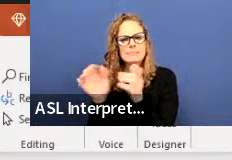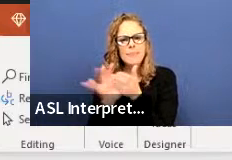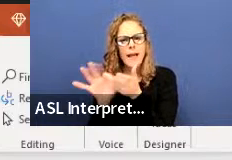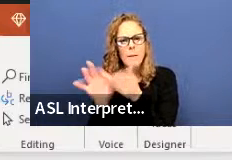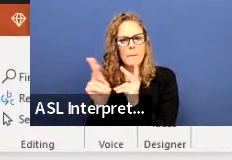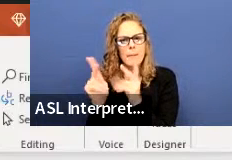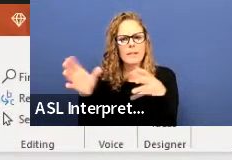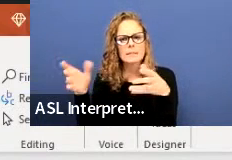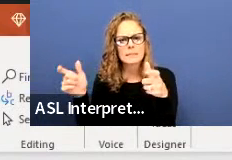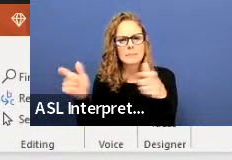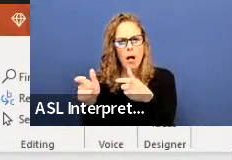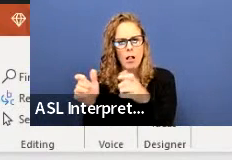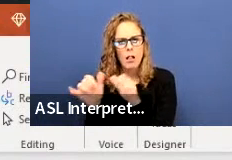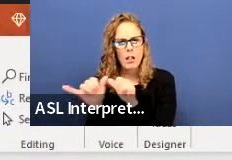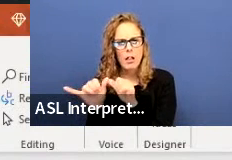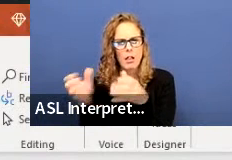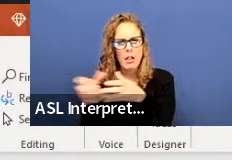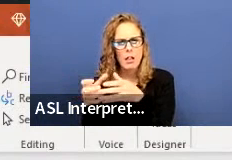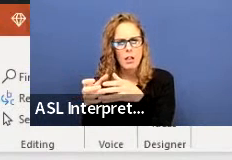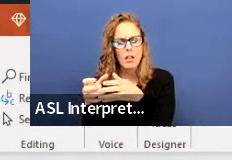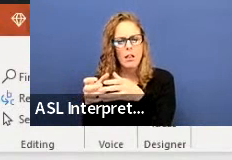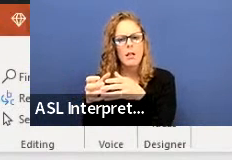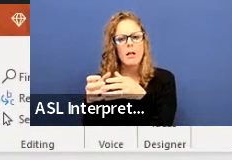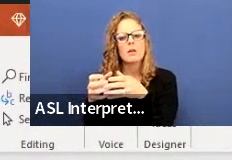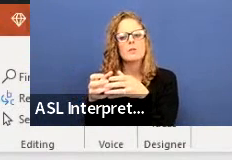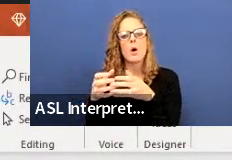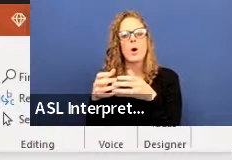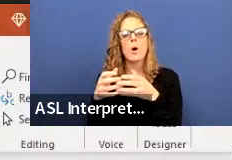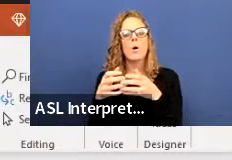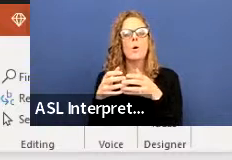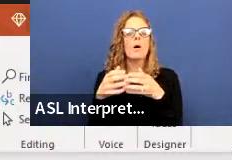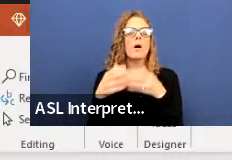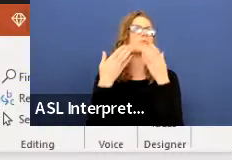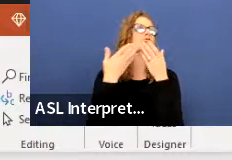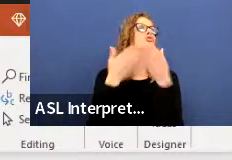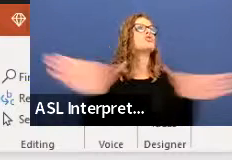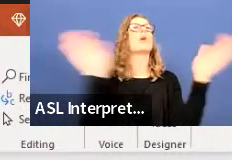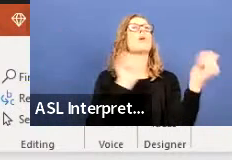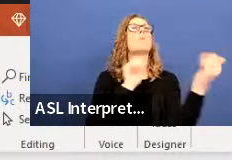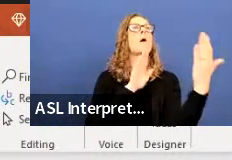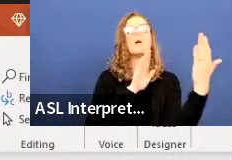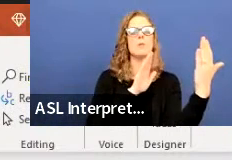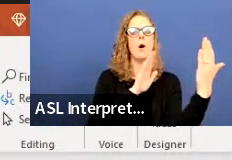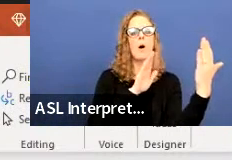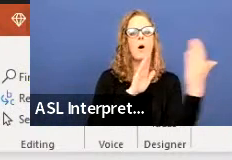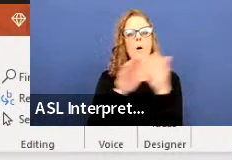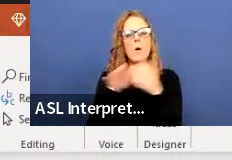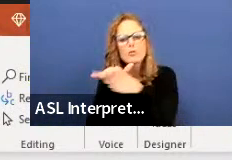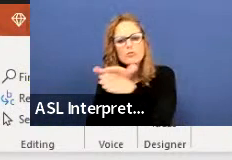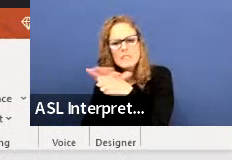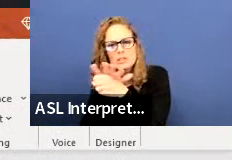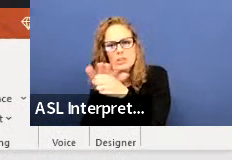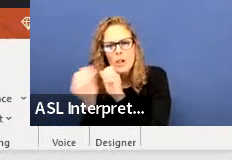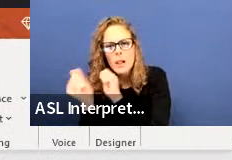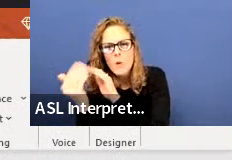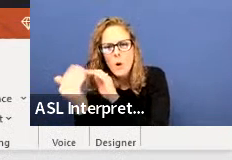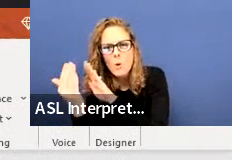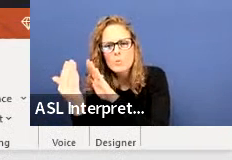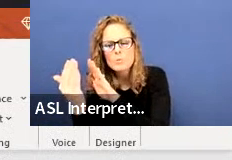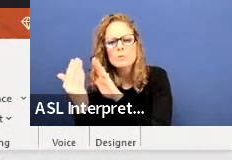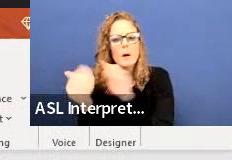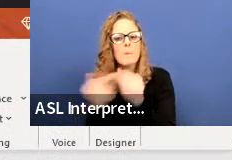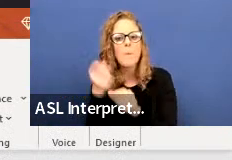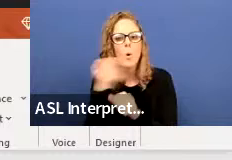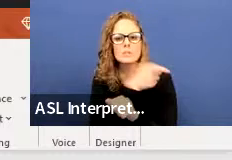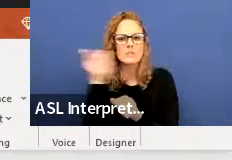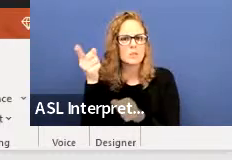reason why we want to approach our work regionally. But I bet you many of you don't know how does that translate